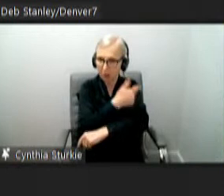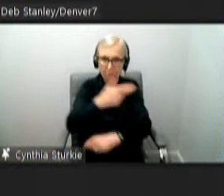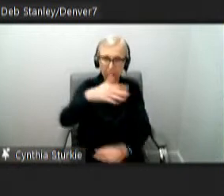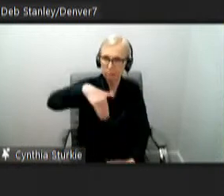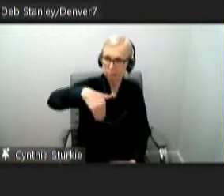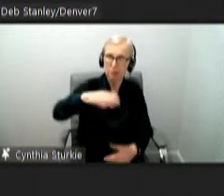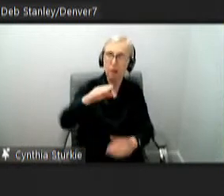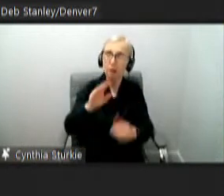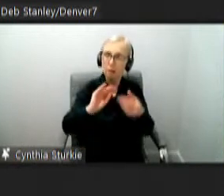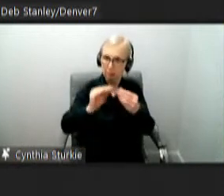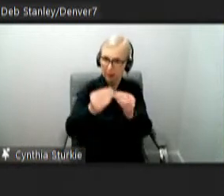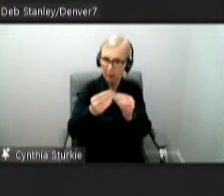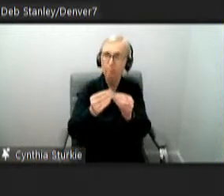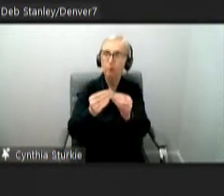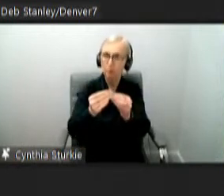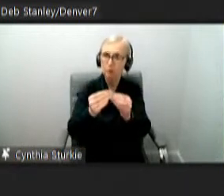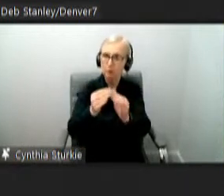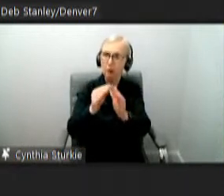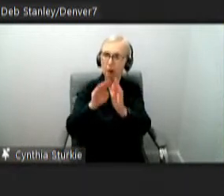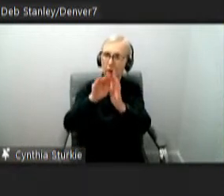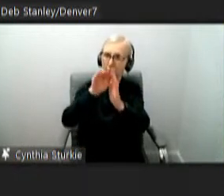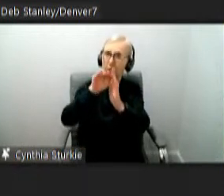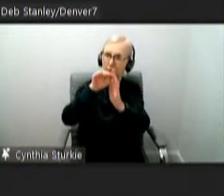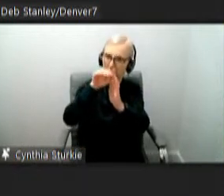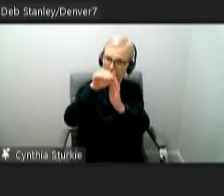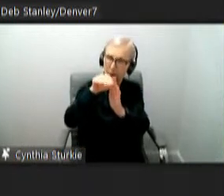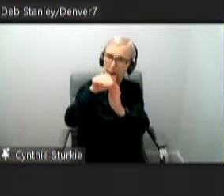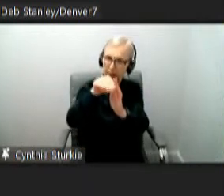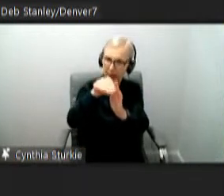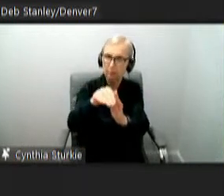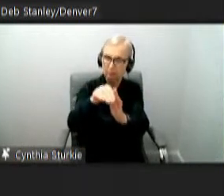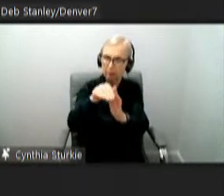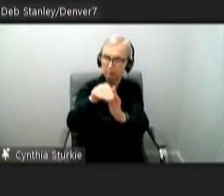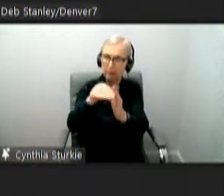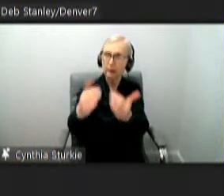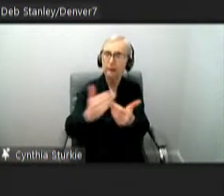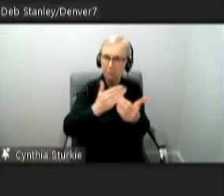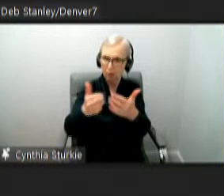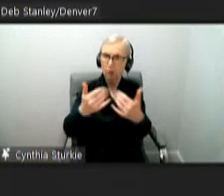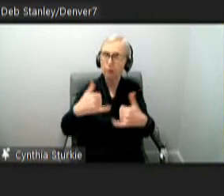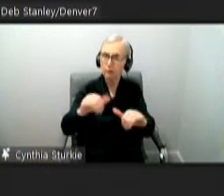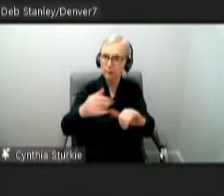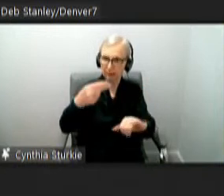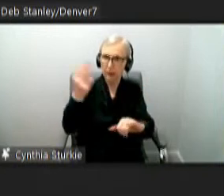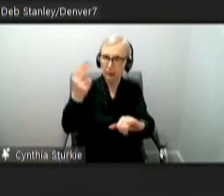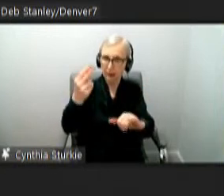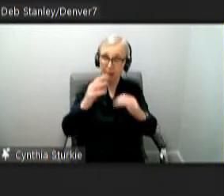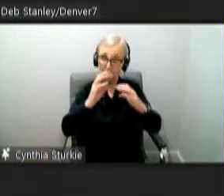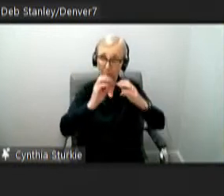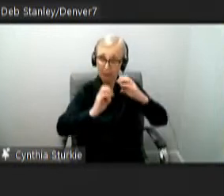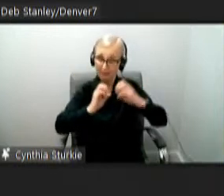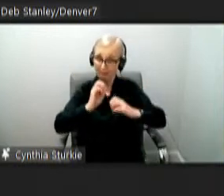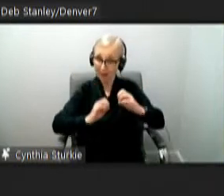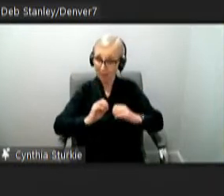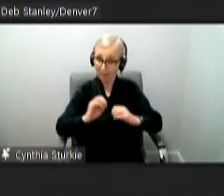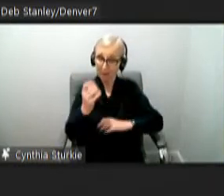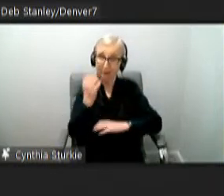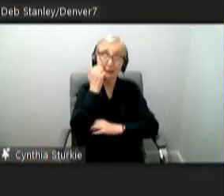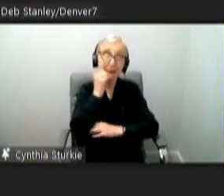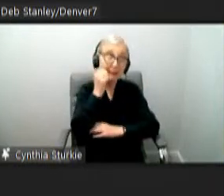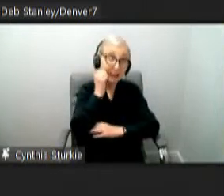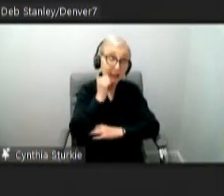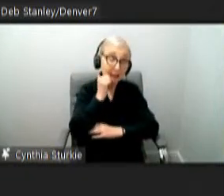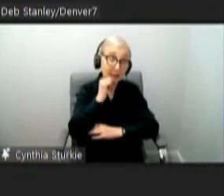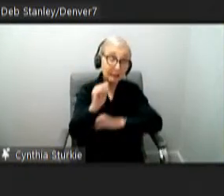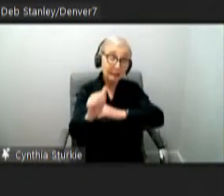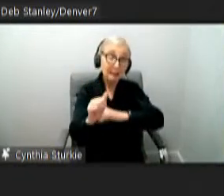very much in the right direction. And with that, we continue to evaluate on a daily basis when we can remove